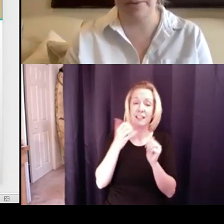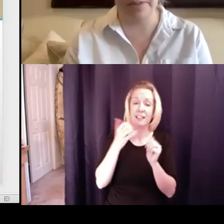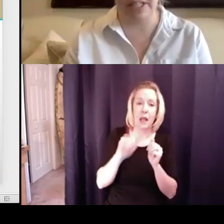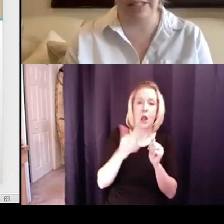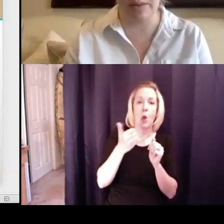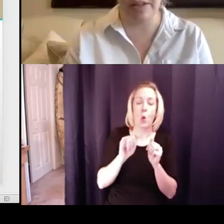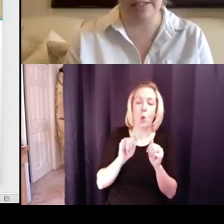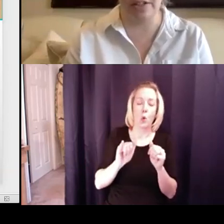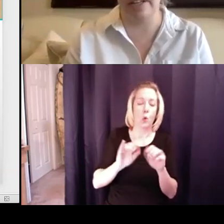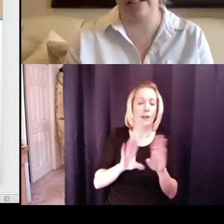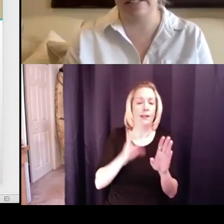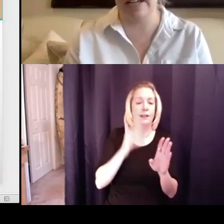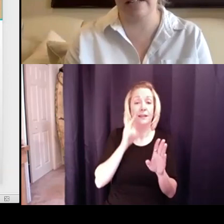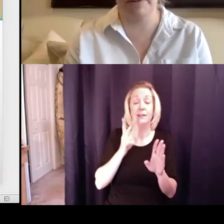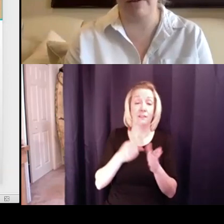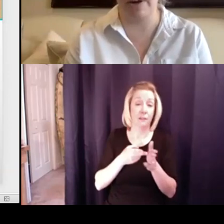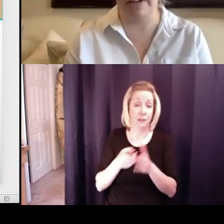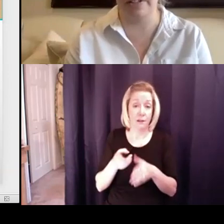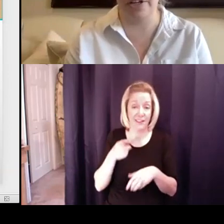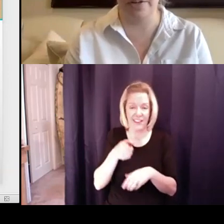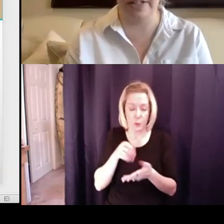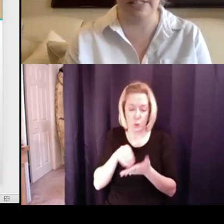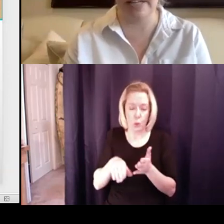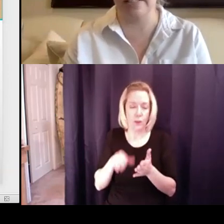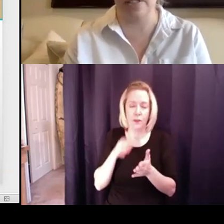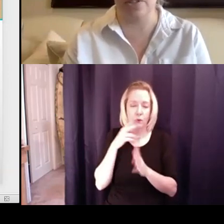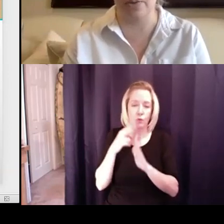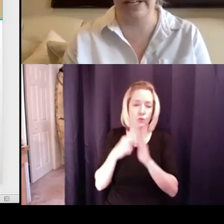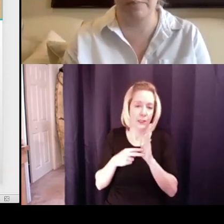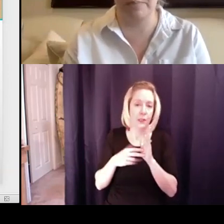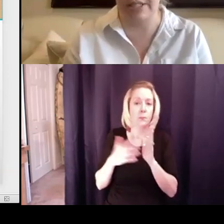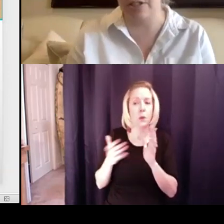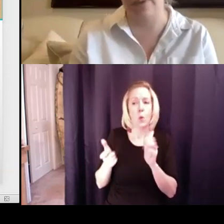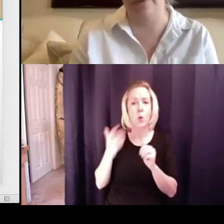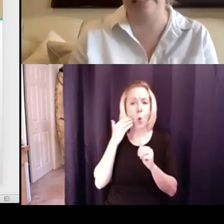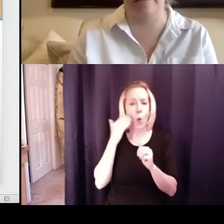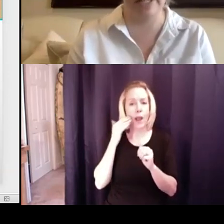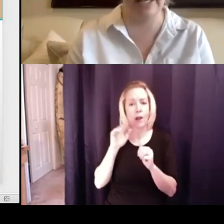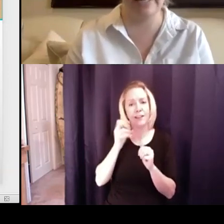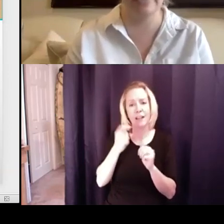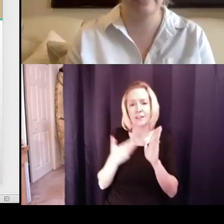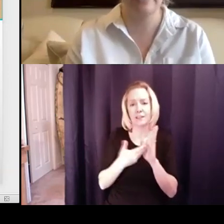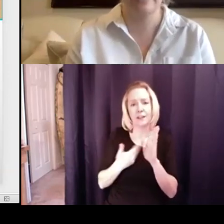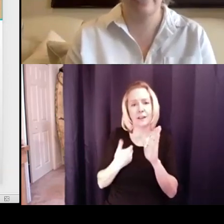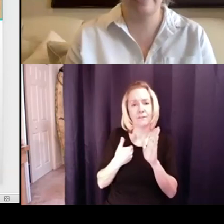student I'm using this with isn't looking at the text, but I want her to know there is text in the story, and I'm pointing to it as I'm reading